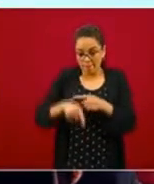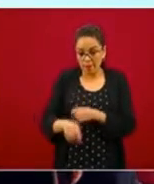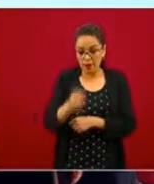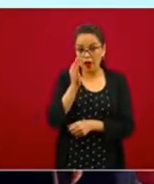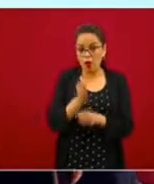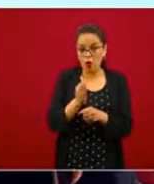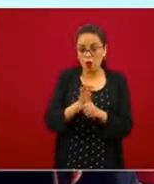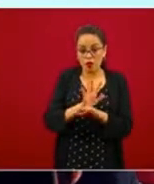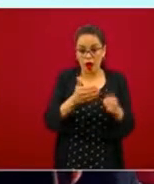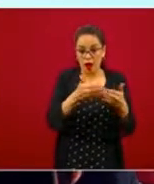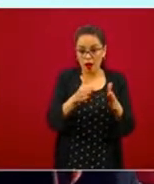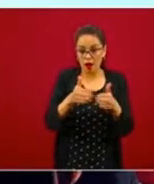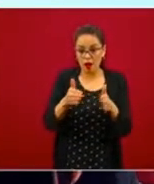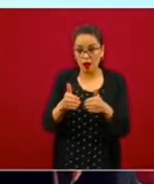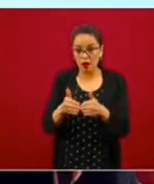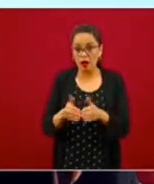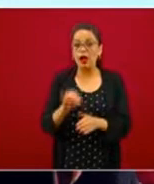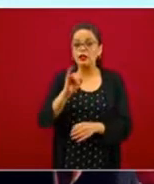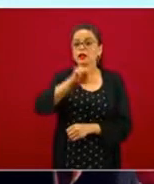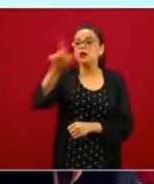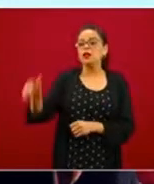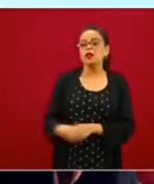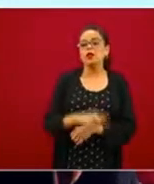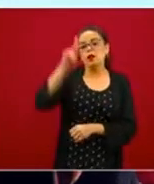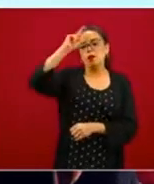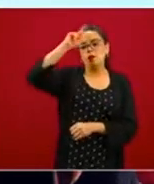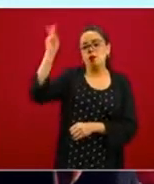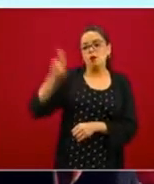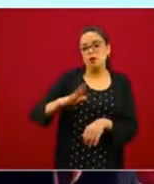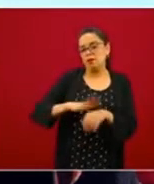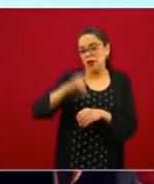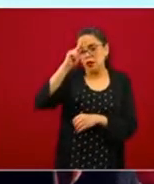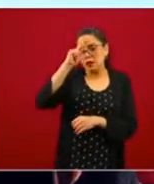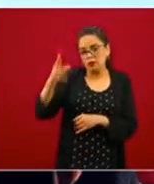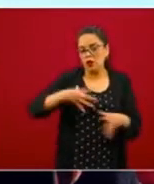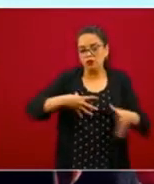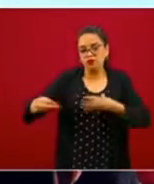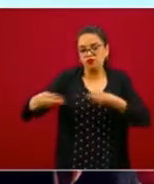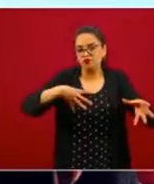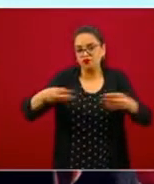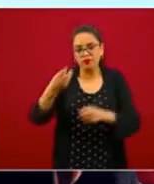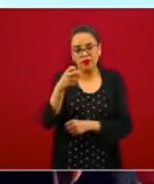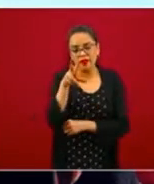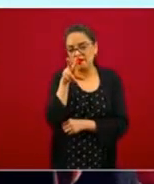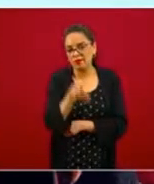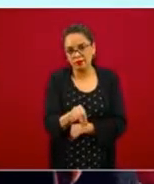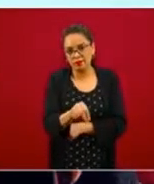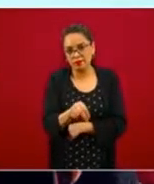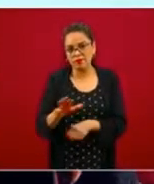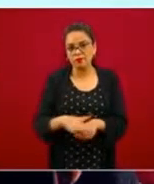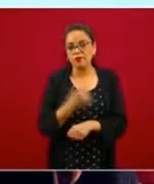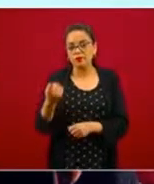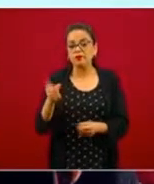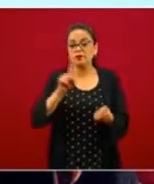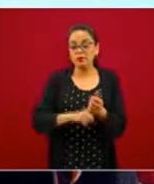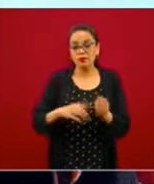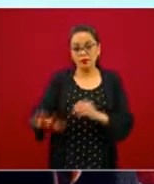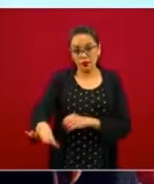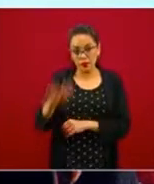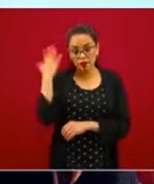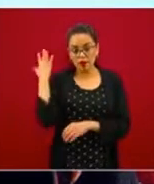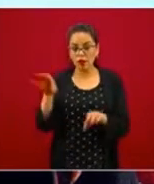If one of the 4 indicators is red, then the entire traffic light will be red.